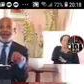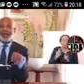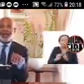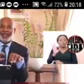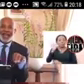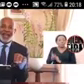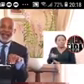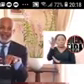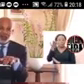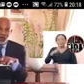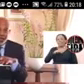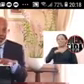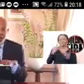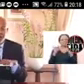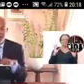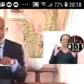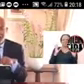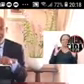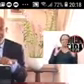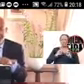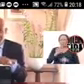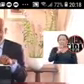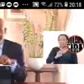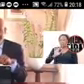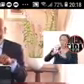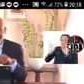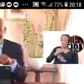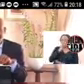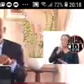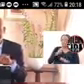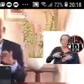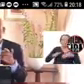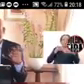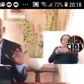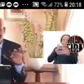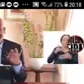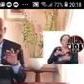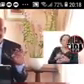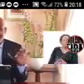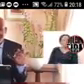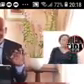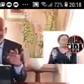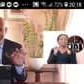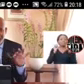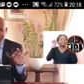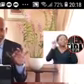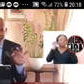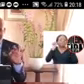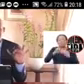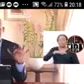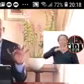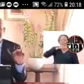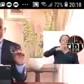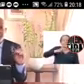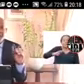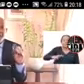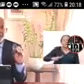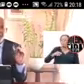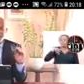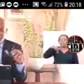a.m., that will not be permitted on the weekend. So exercise, going to the beach, those kinds of things, going to the